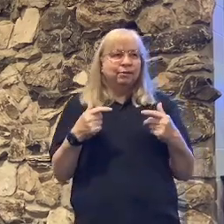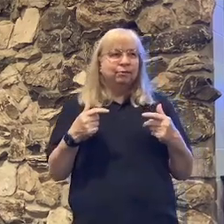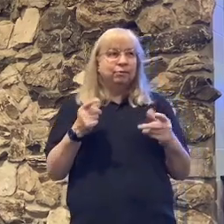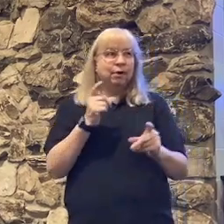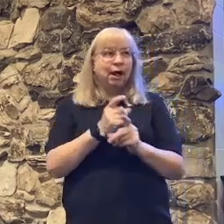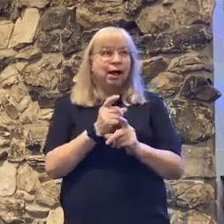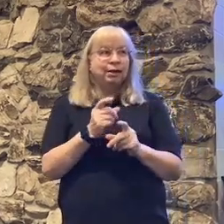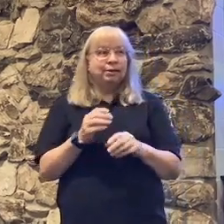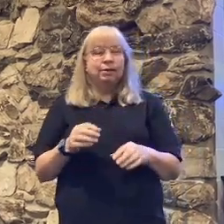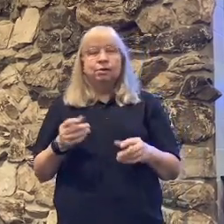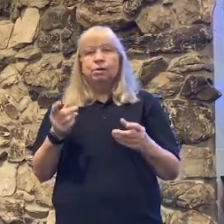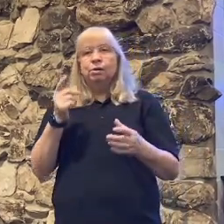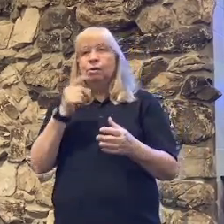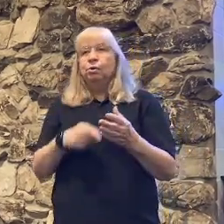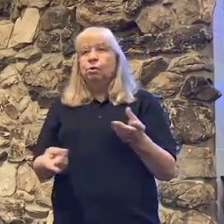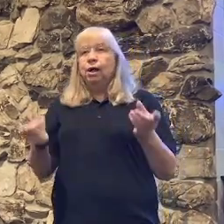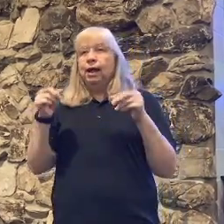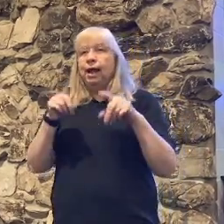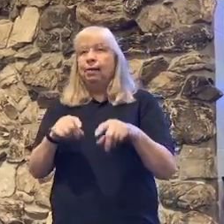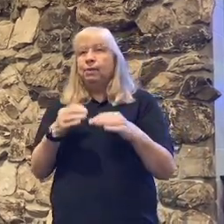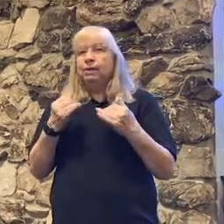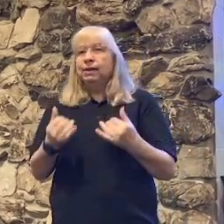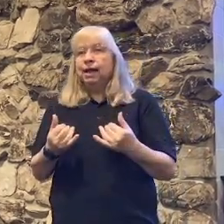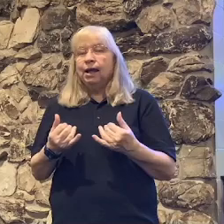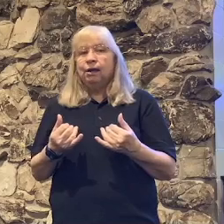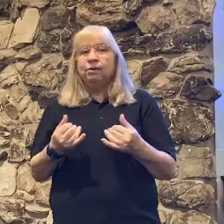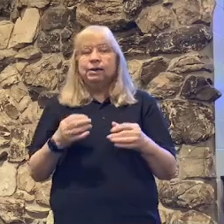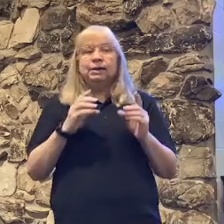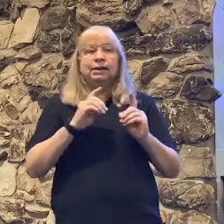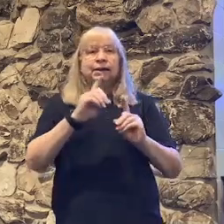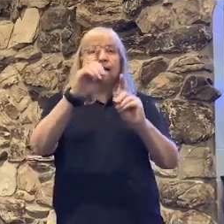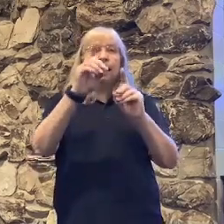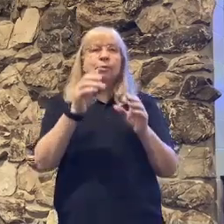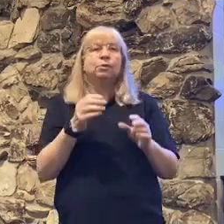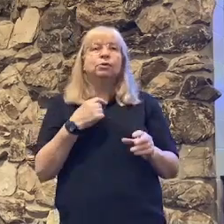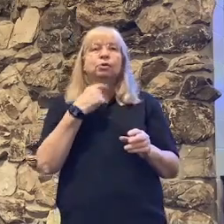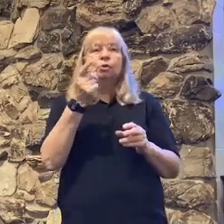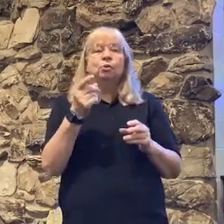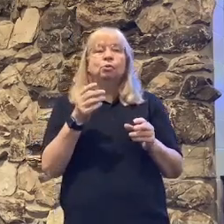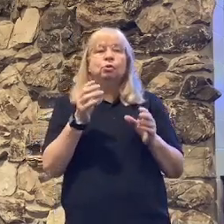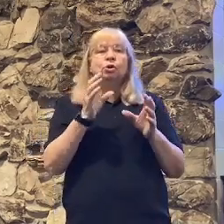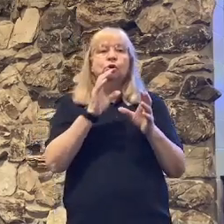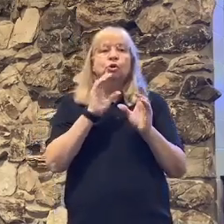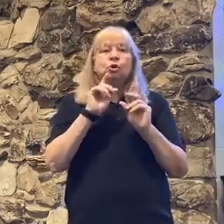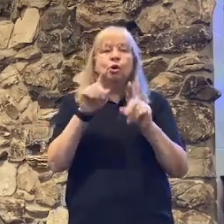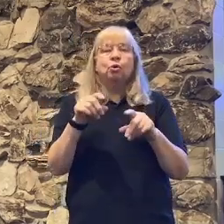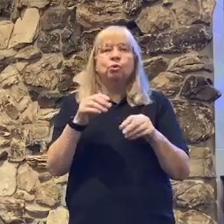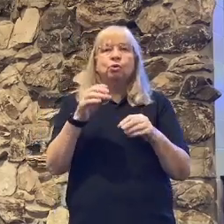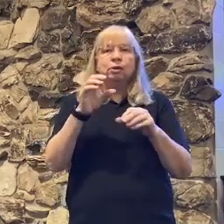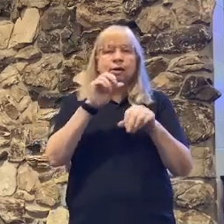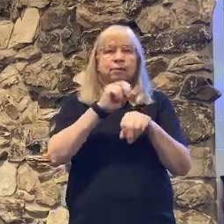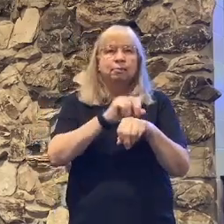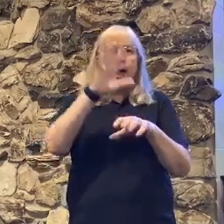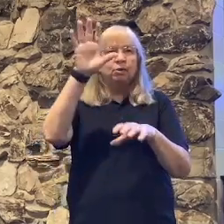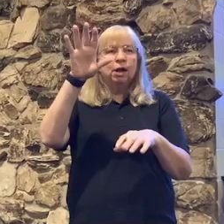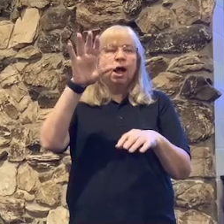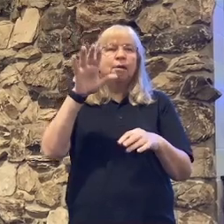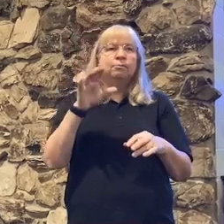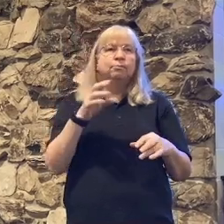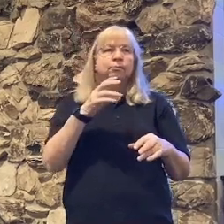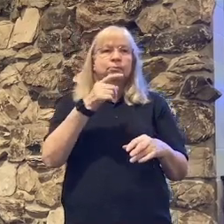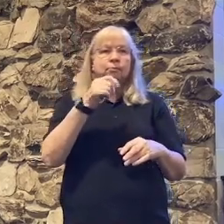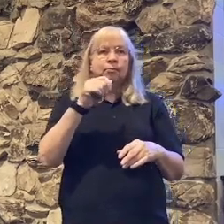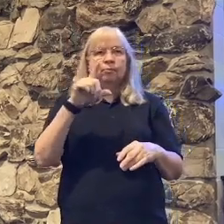So what happens then is the disciples are told to go to the mountaintop, go back to Galilee, go to the